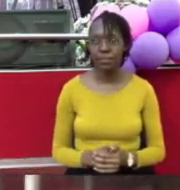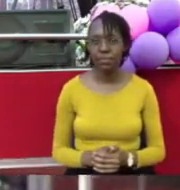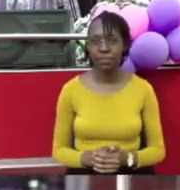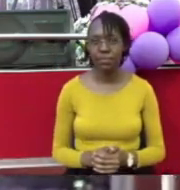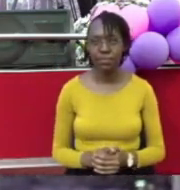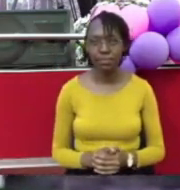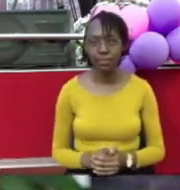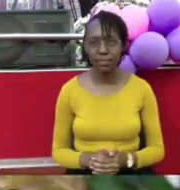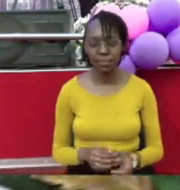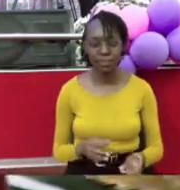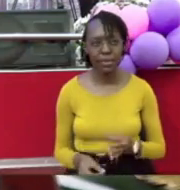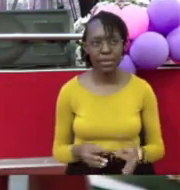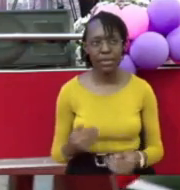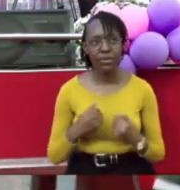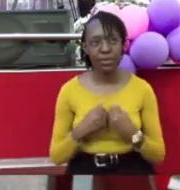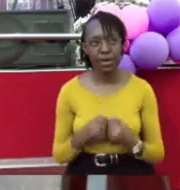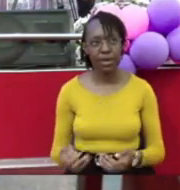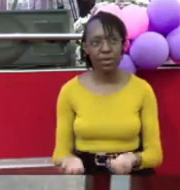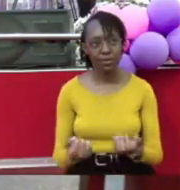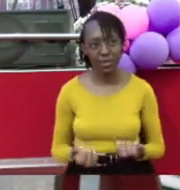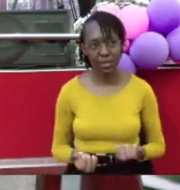Your hands will pray together.